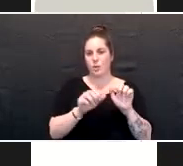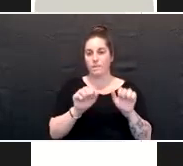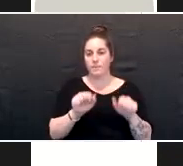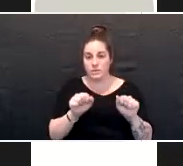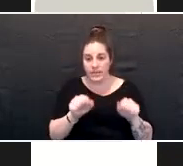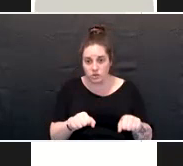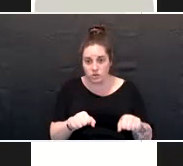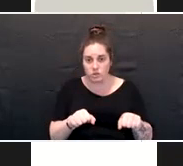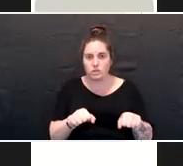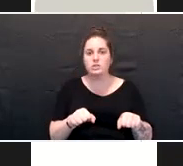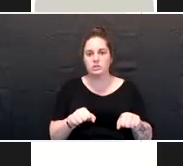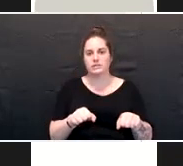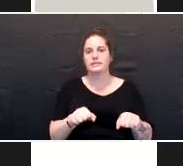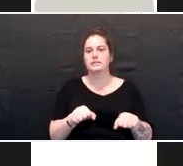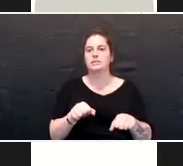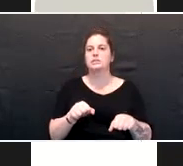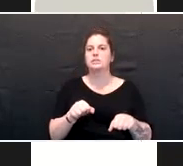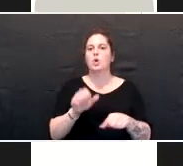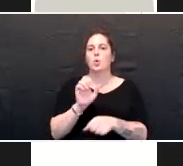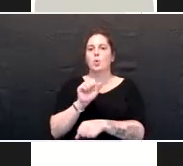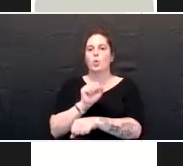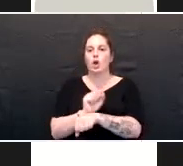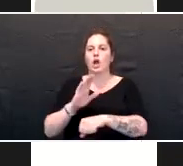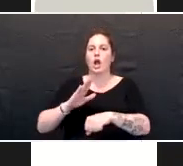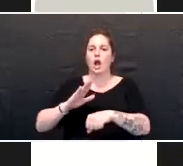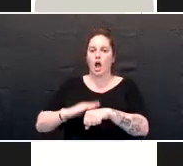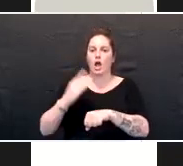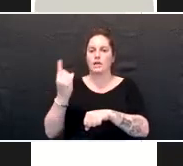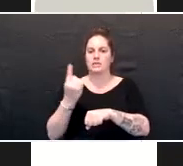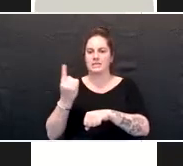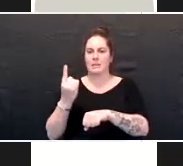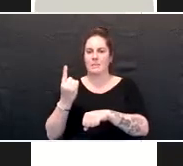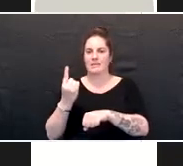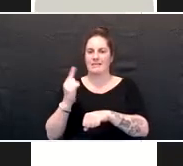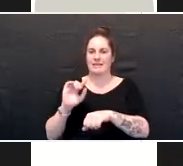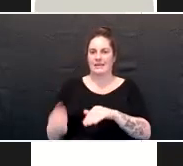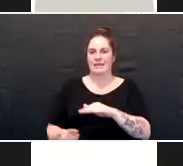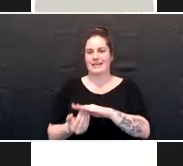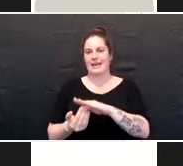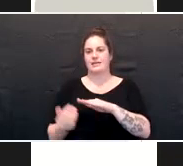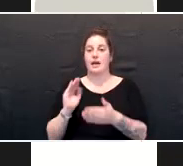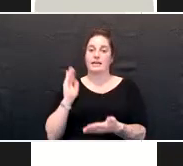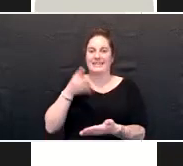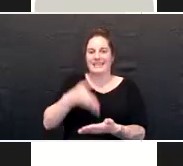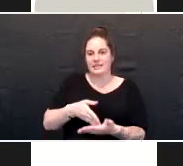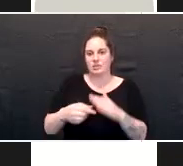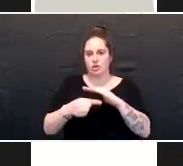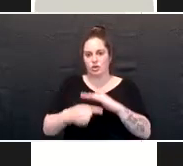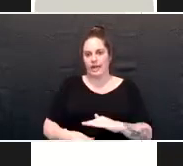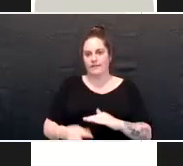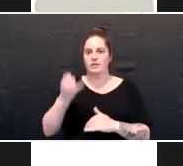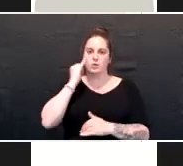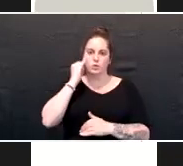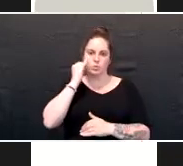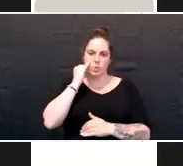we're doing work on an object against gravity. So if you lift an object, for example, gravity wants